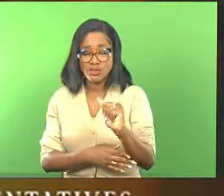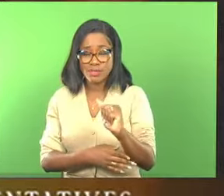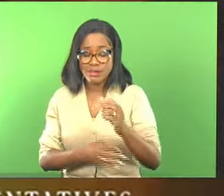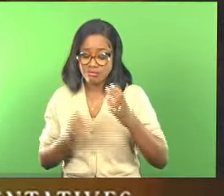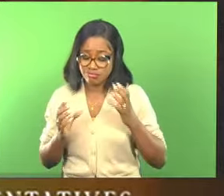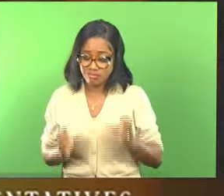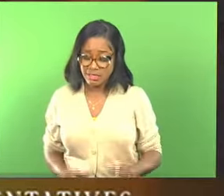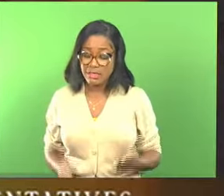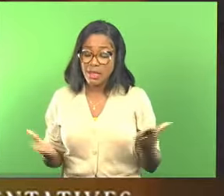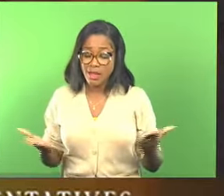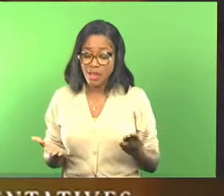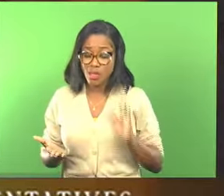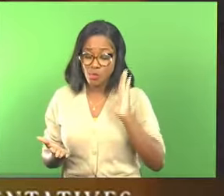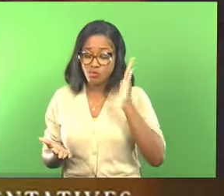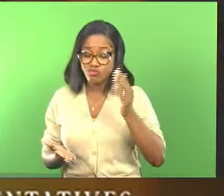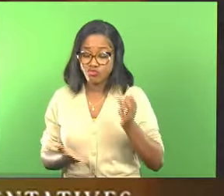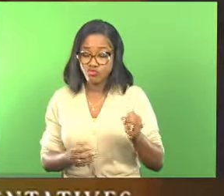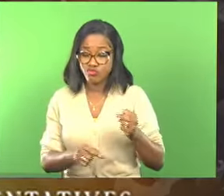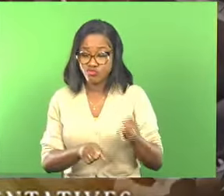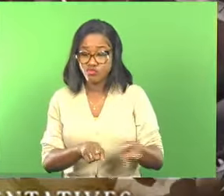here.